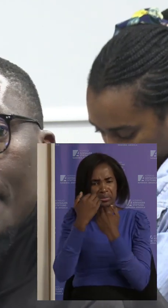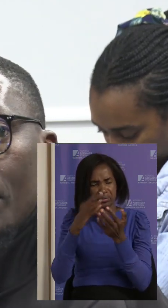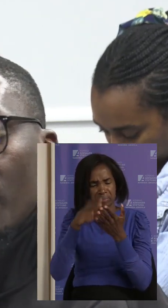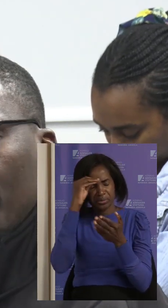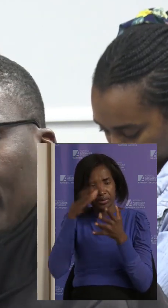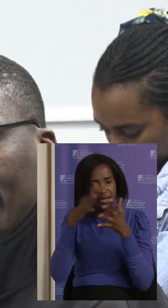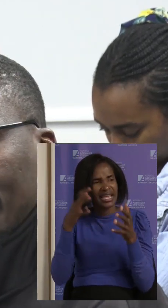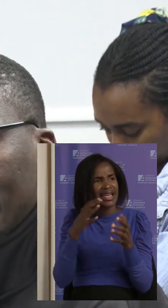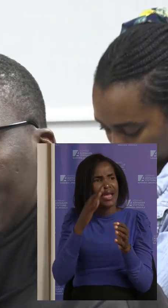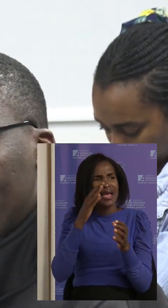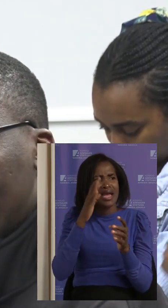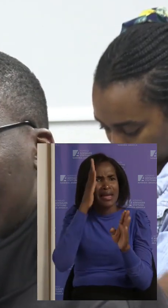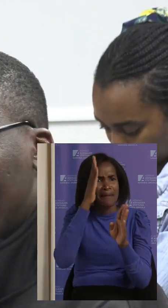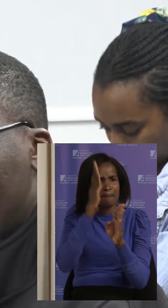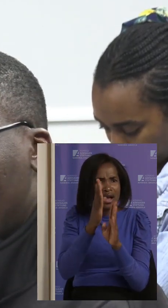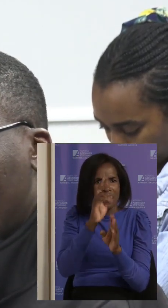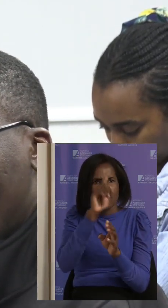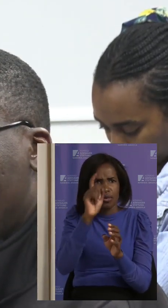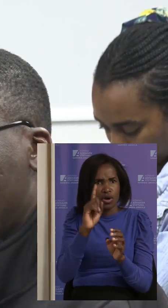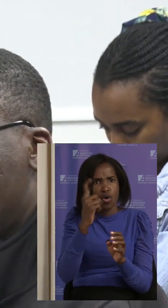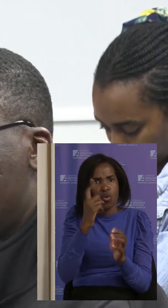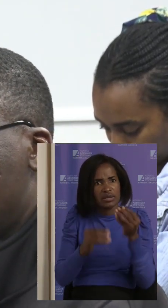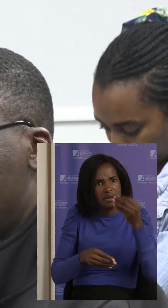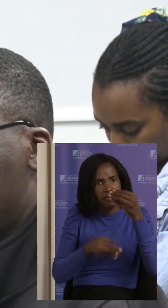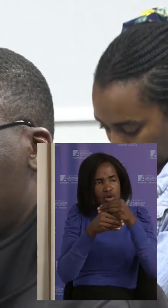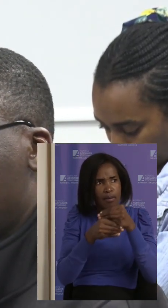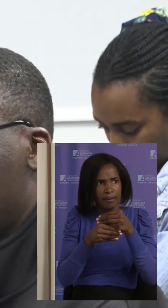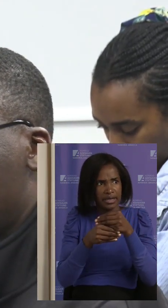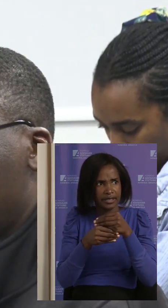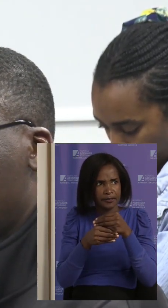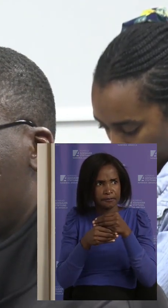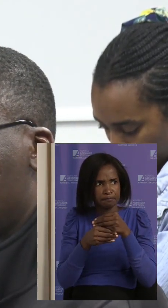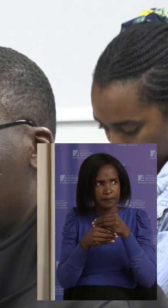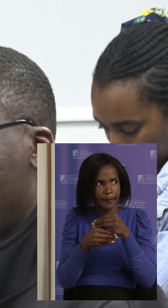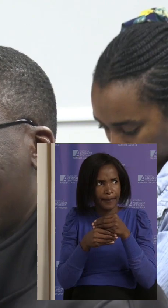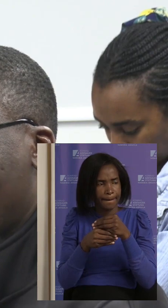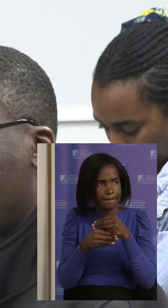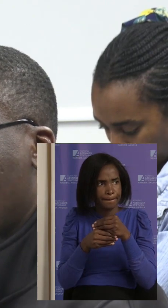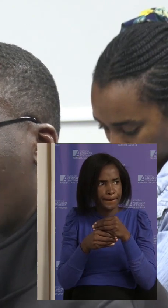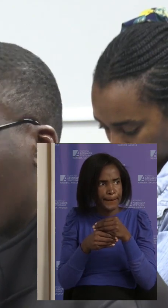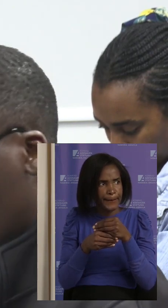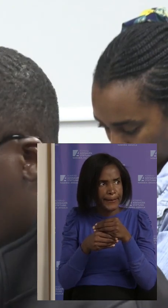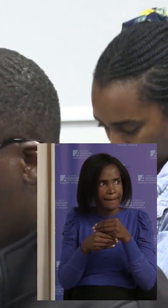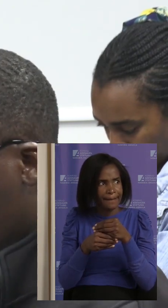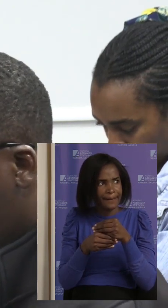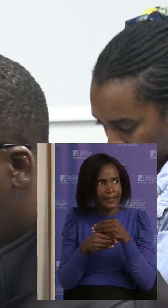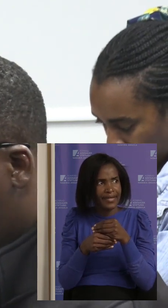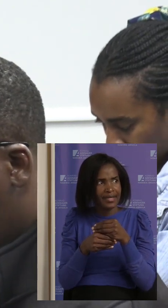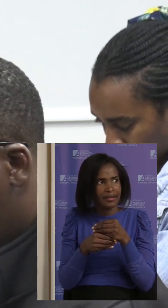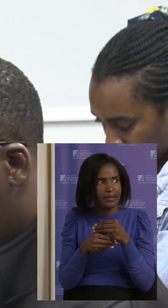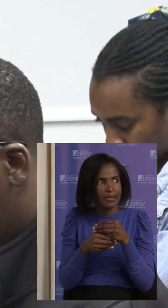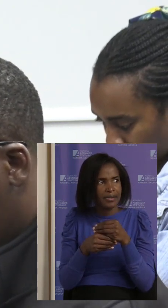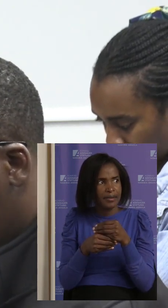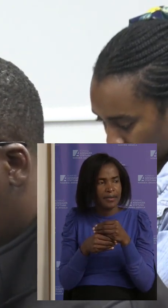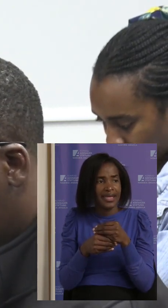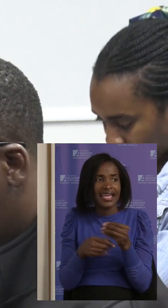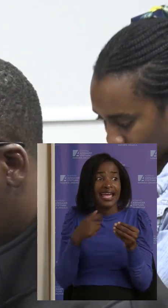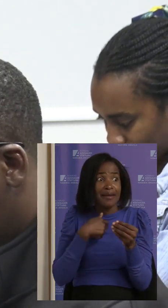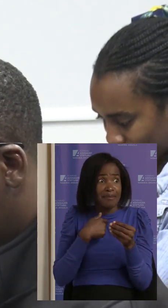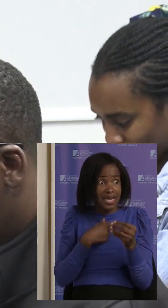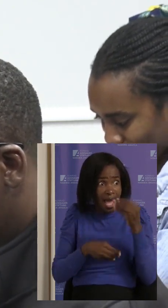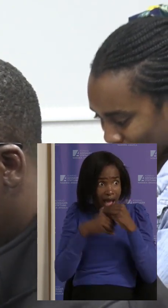have a specific question, but probably just a comment. I don't also complain because I received too many